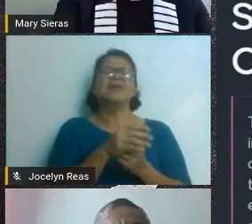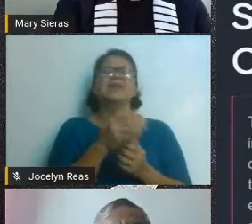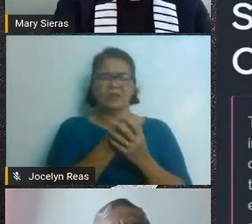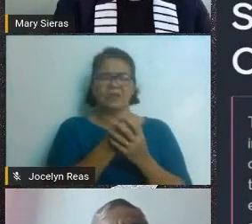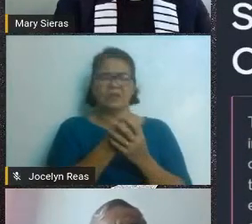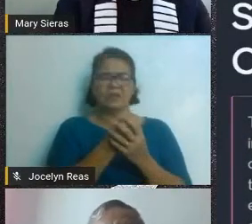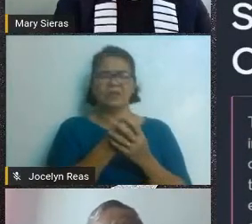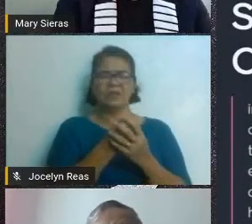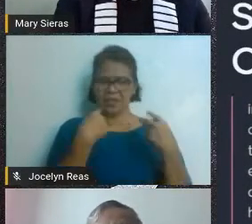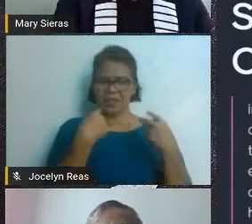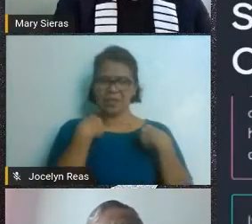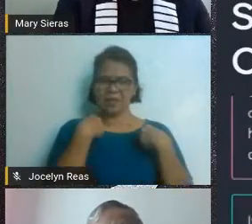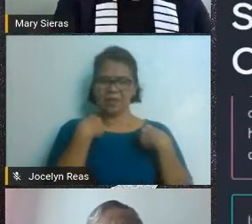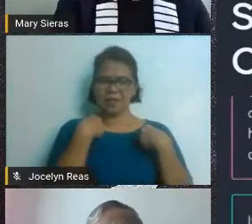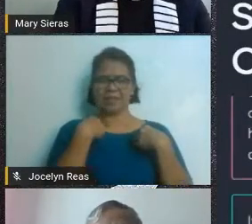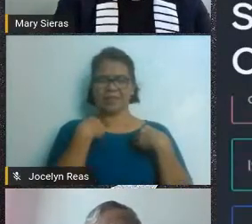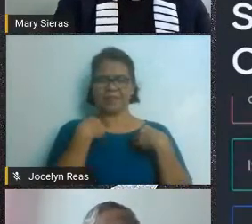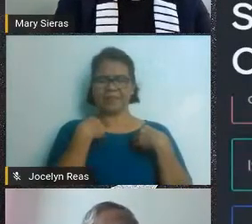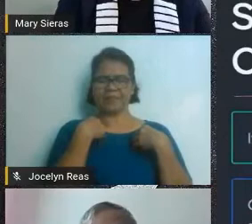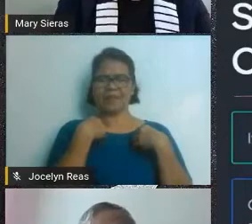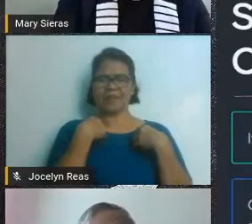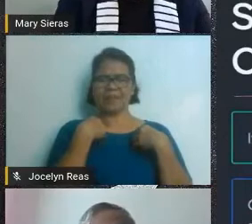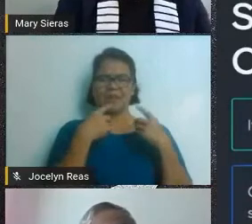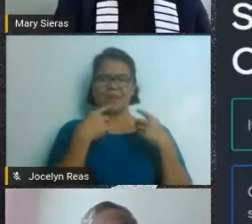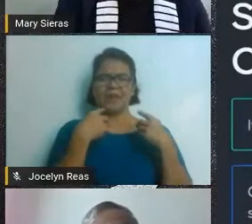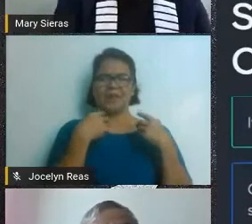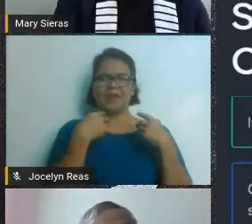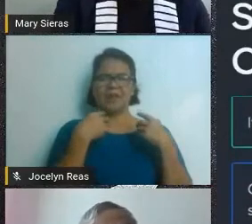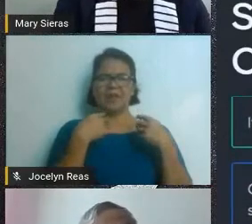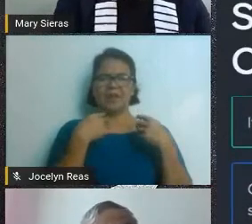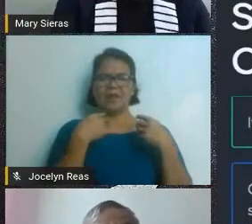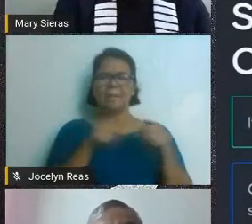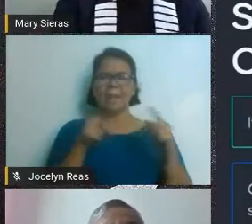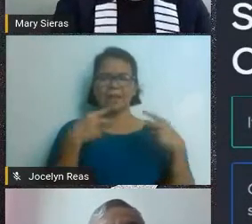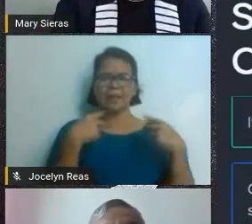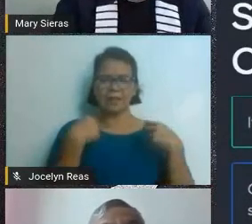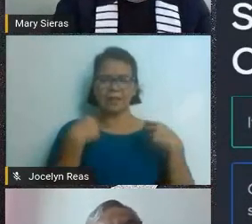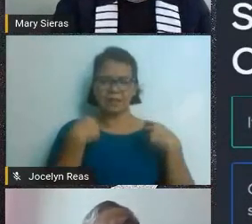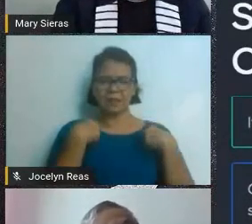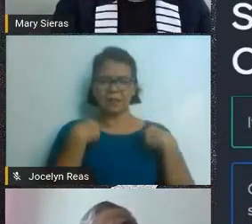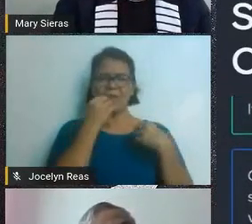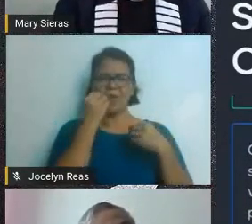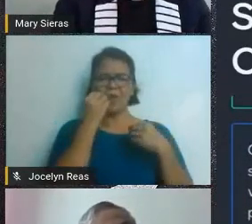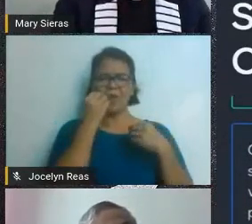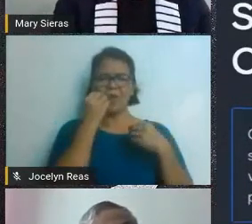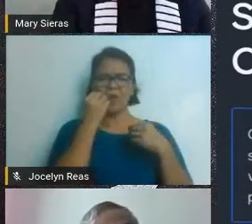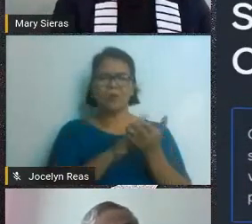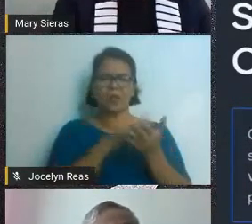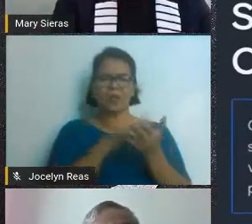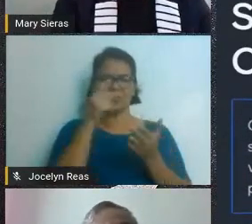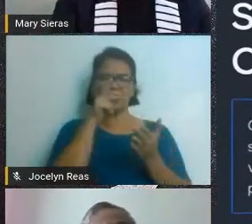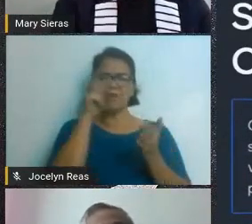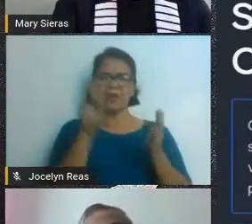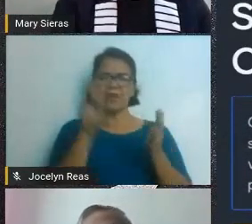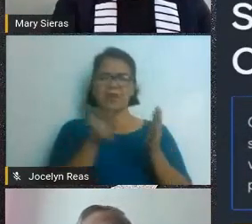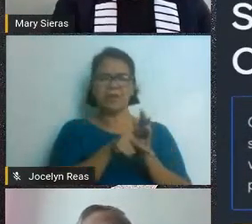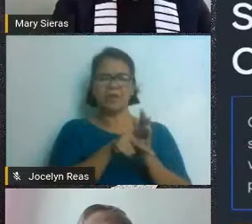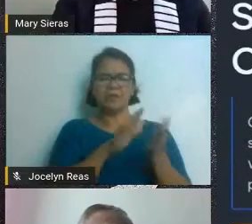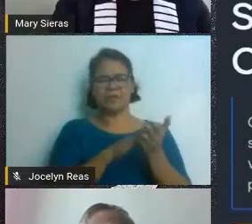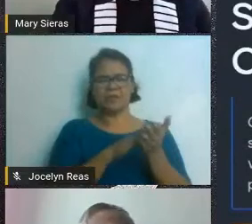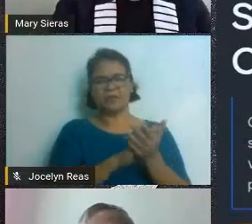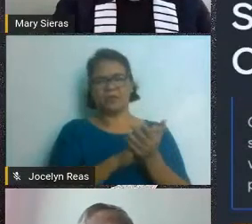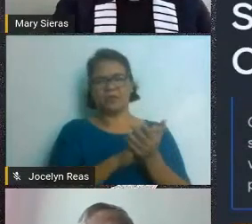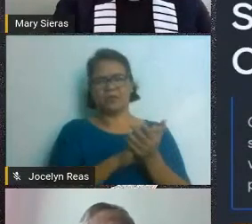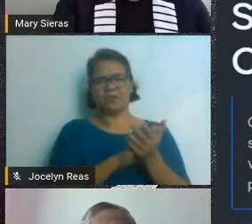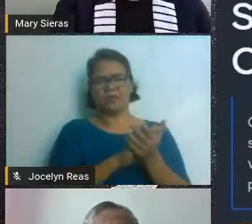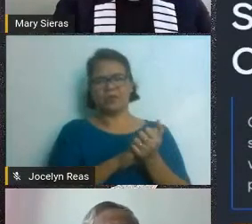but essentially we allow homeschooling in private schools. Ako personally, ang gusto ko, subukin na rin sa public. So baka bawat division,